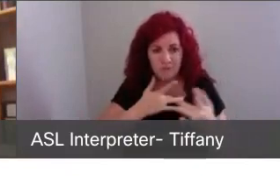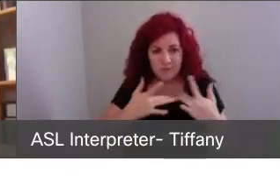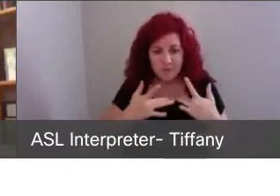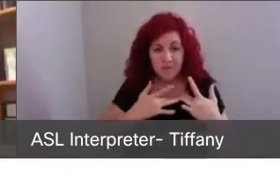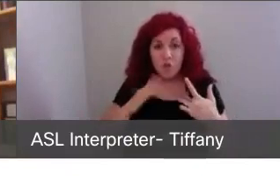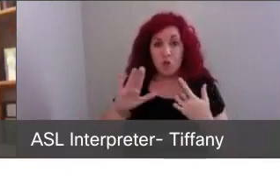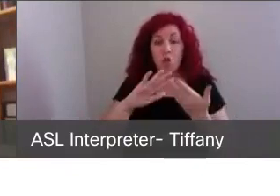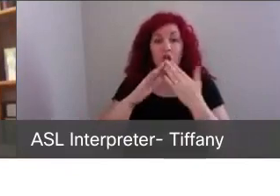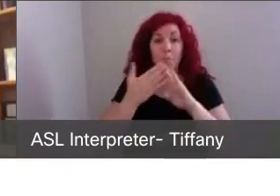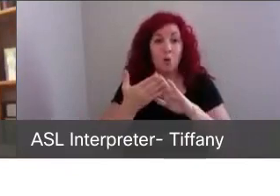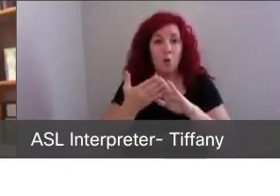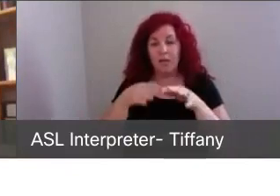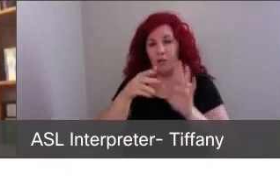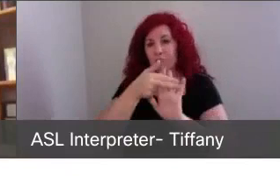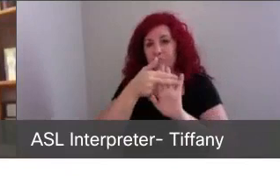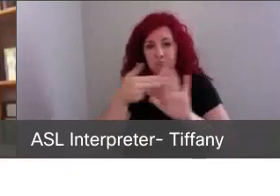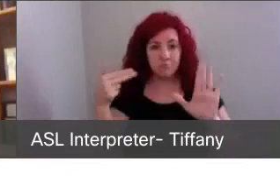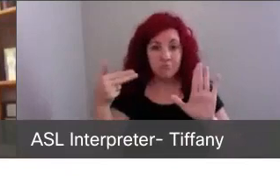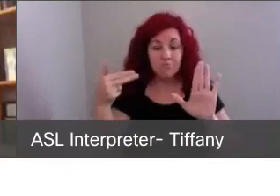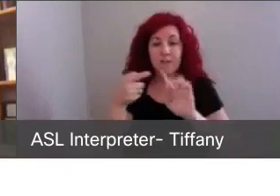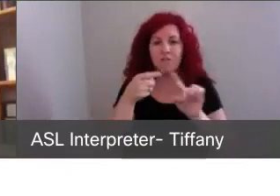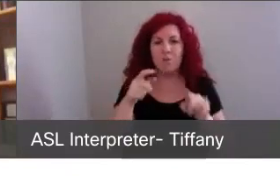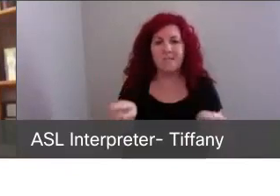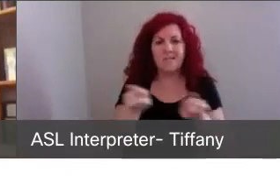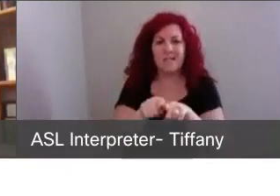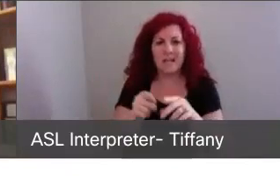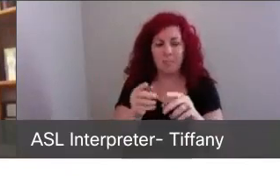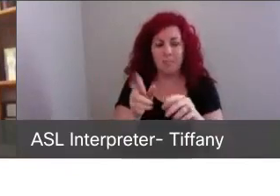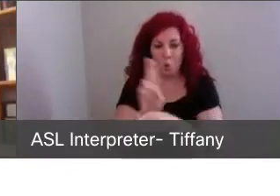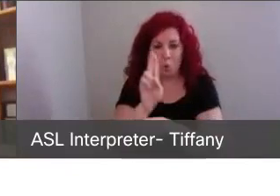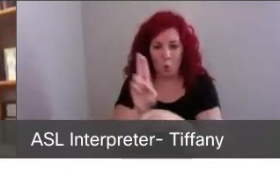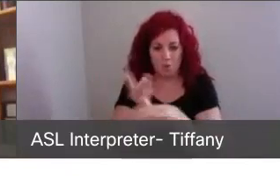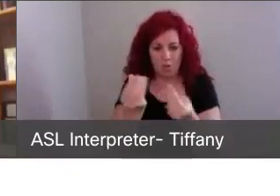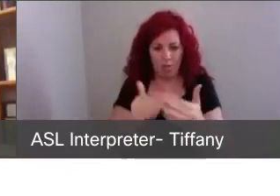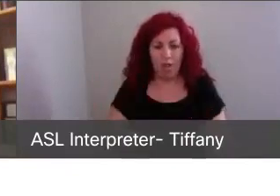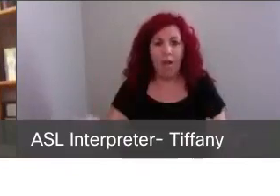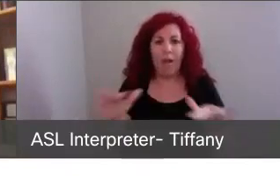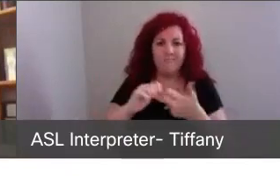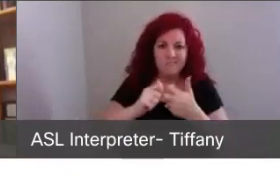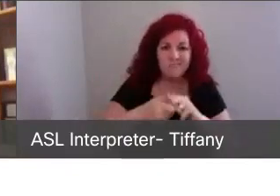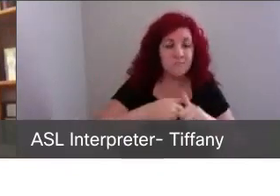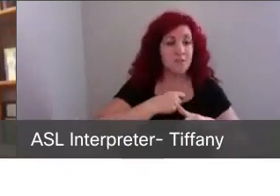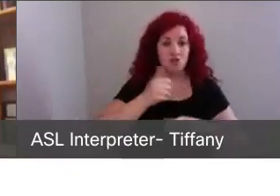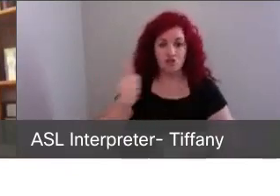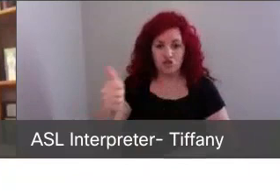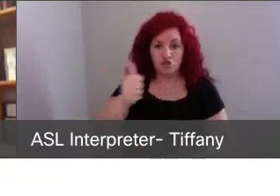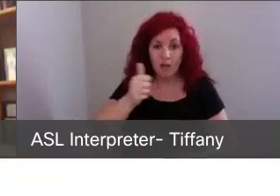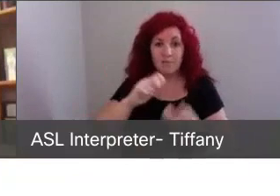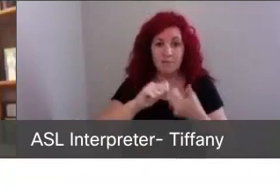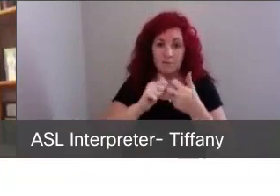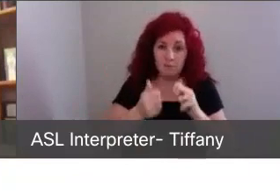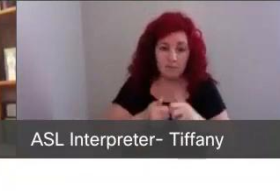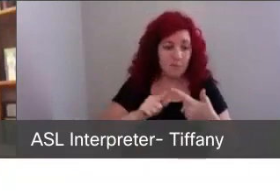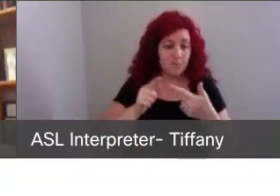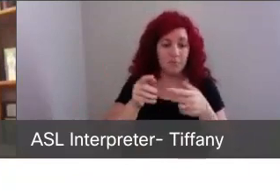community defined by similar land use issues, transit concerns,